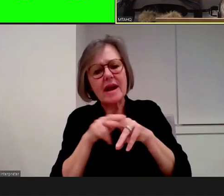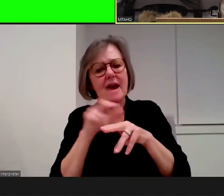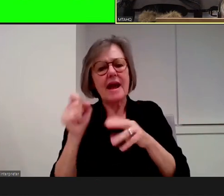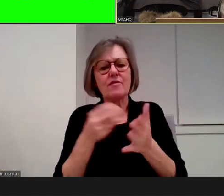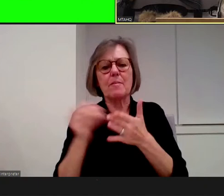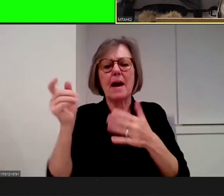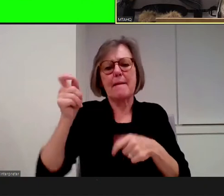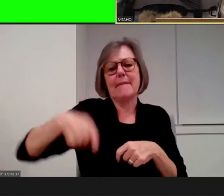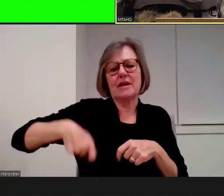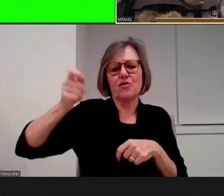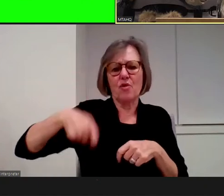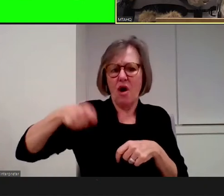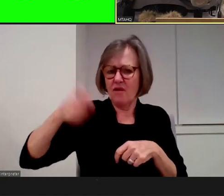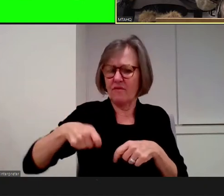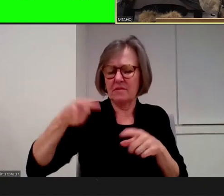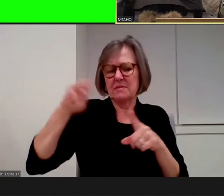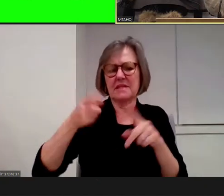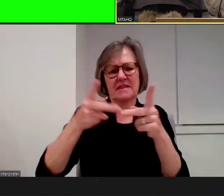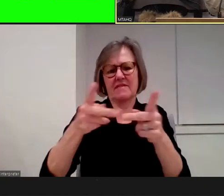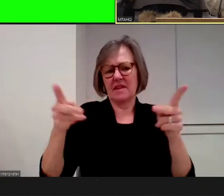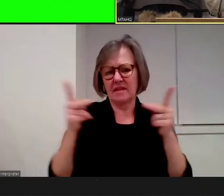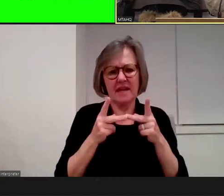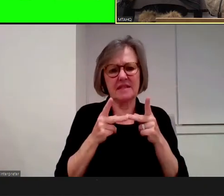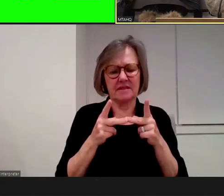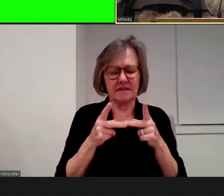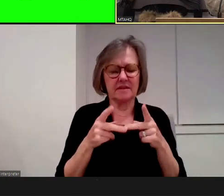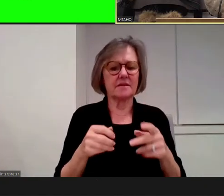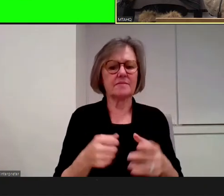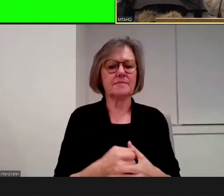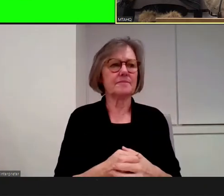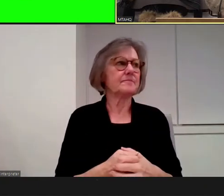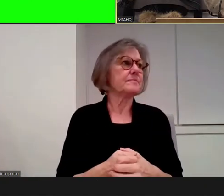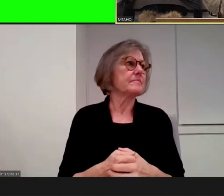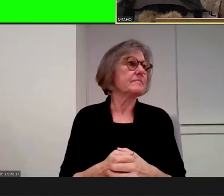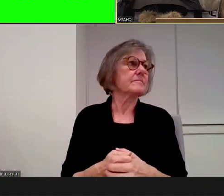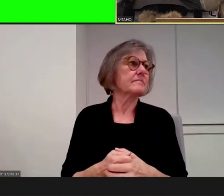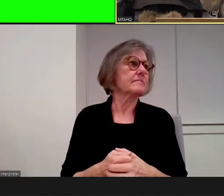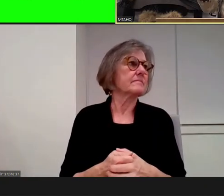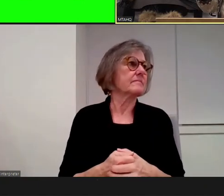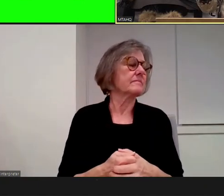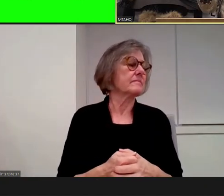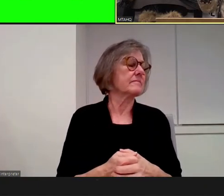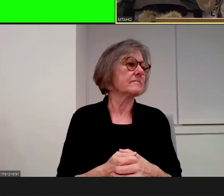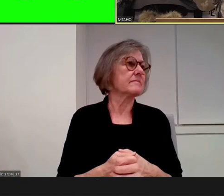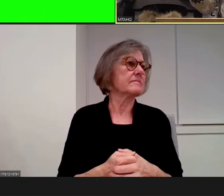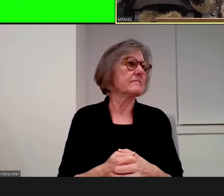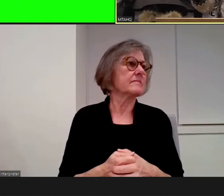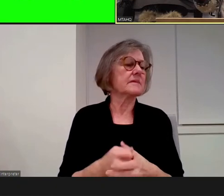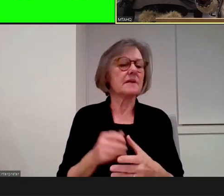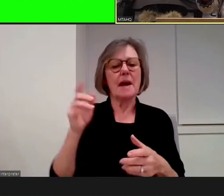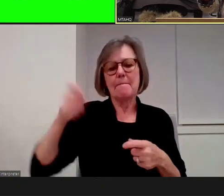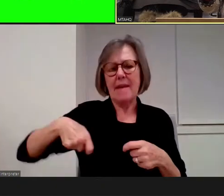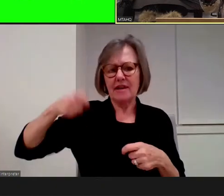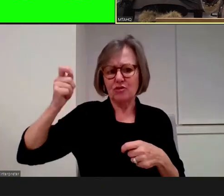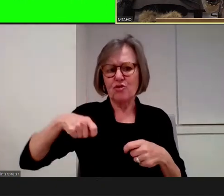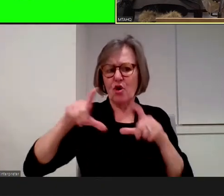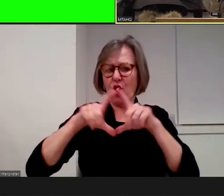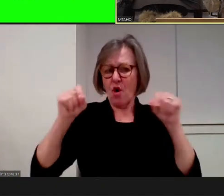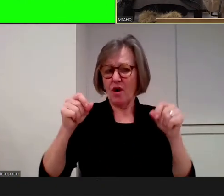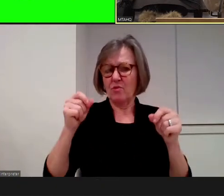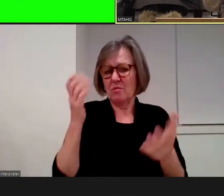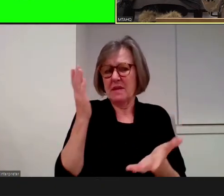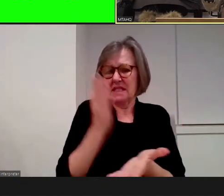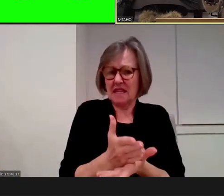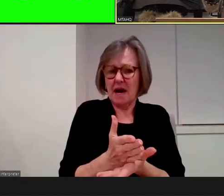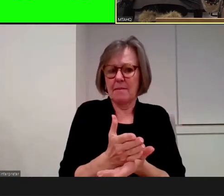these metro cards from these specific locations. I think to be able to, if the metro cards are going to be phased out, there needs to be